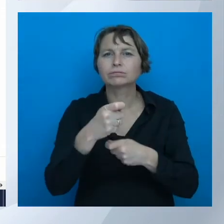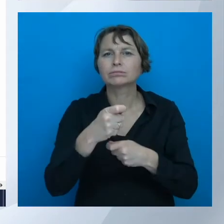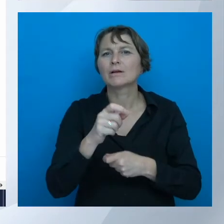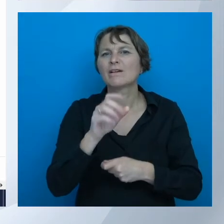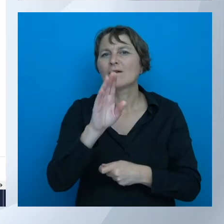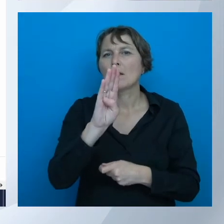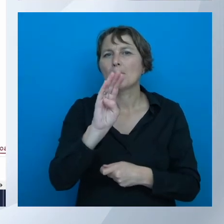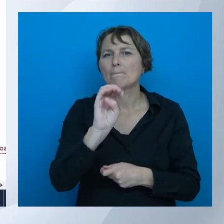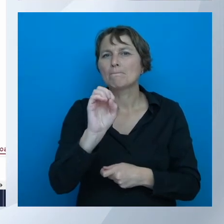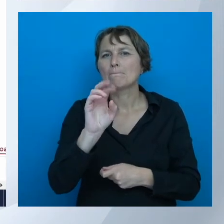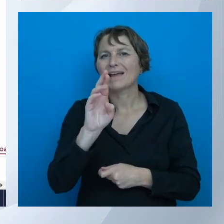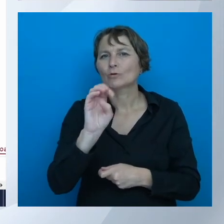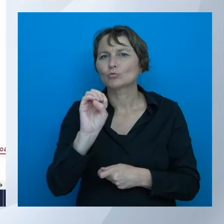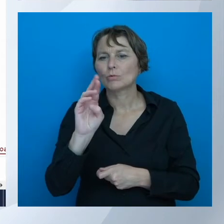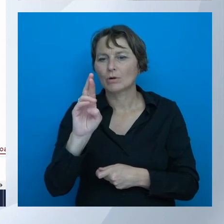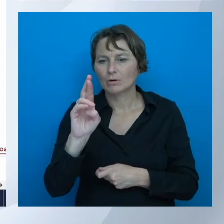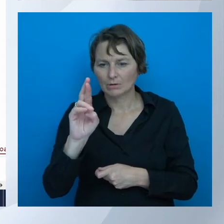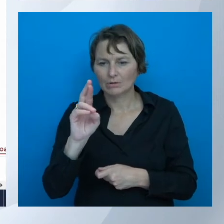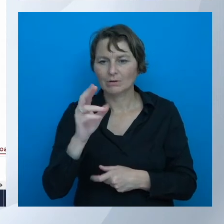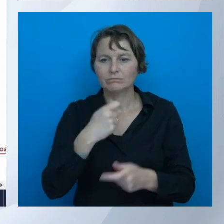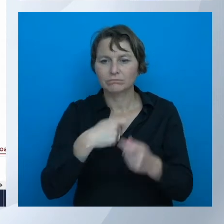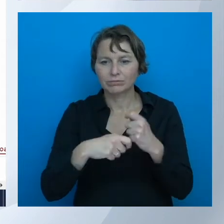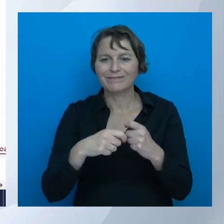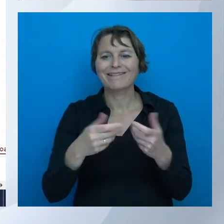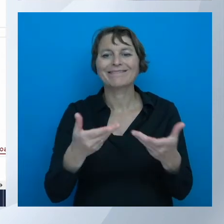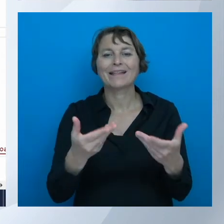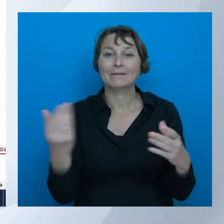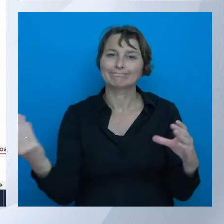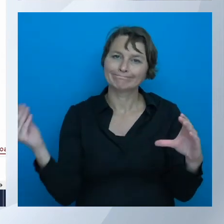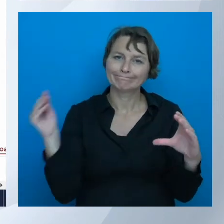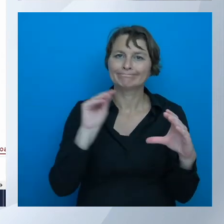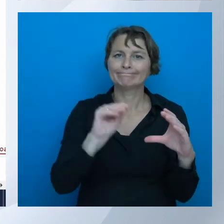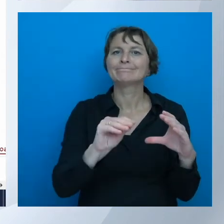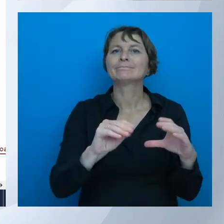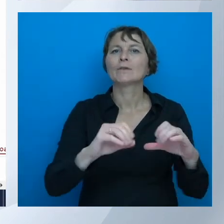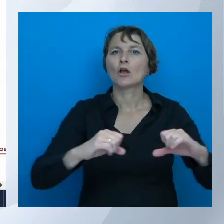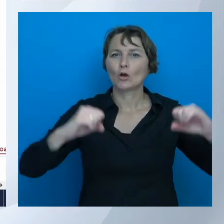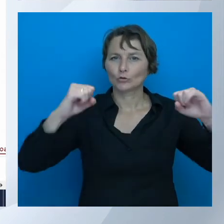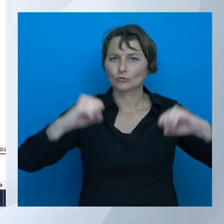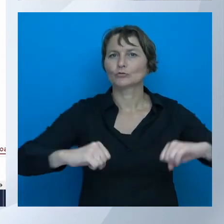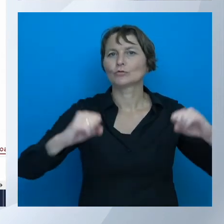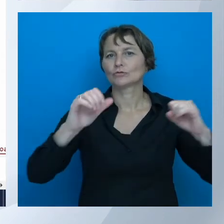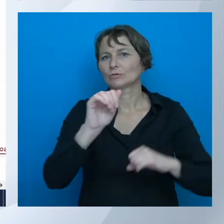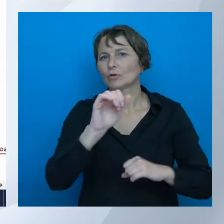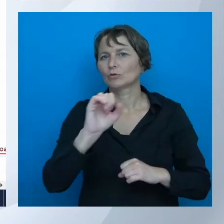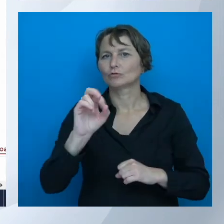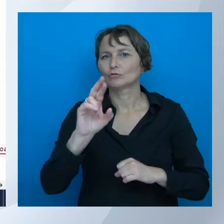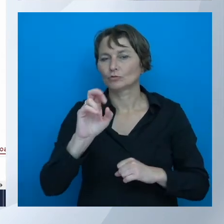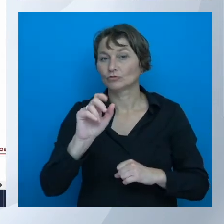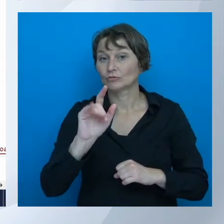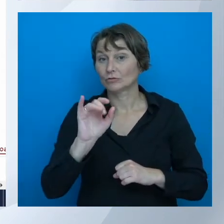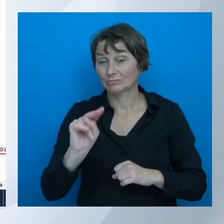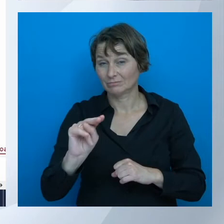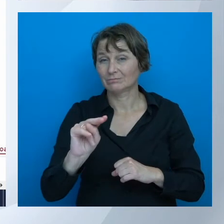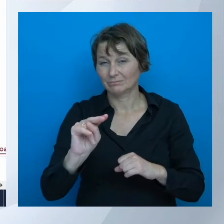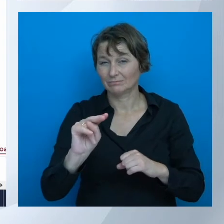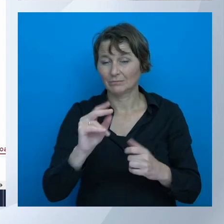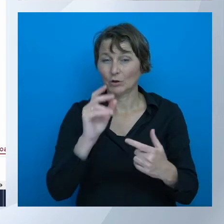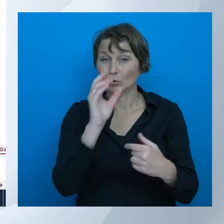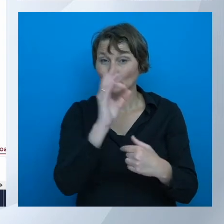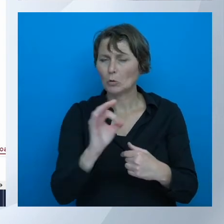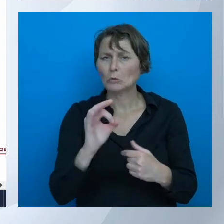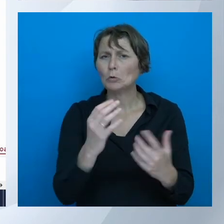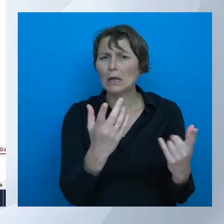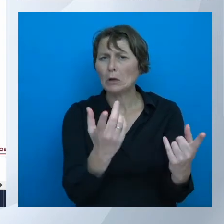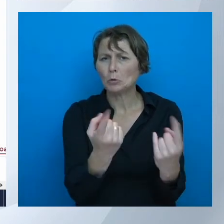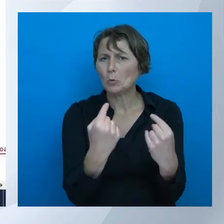token, and with that assertion token, I can request a new token. You can actually request anything you like.